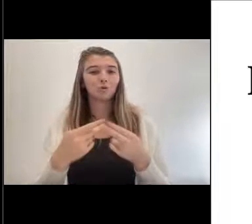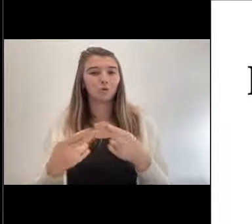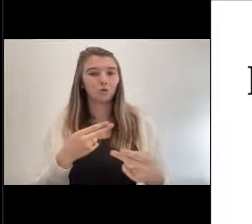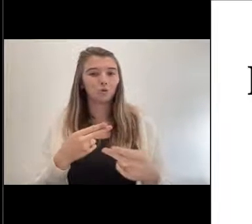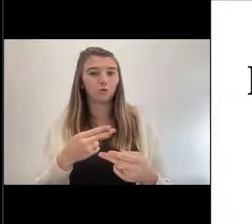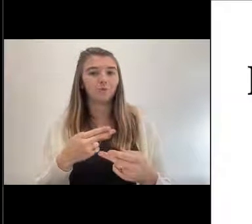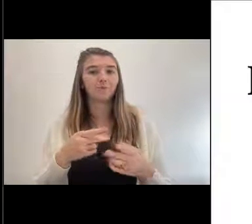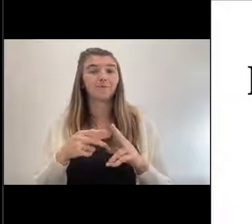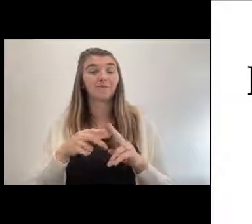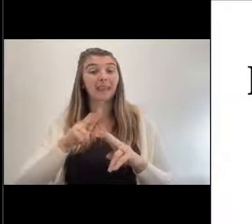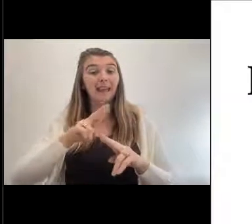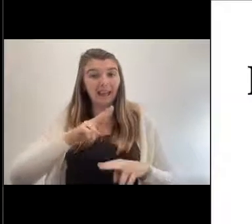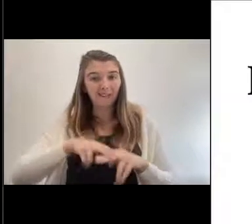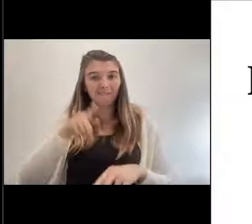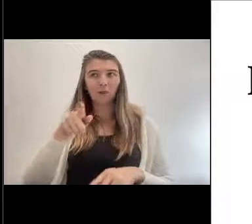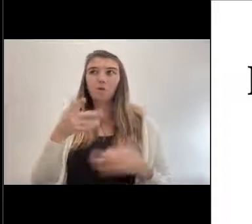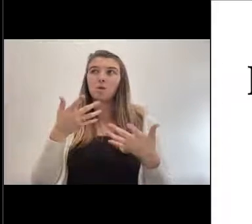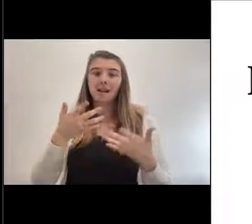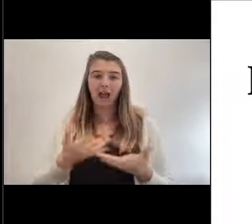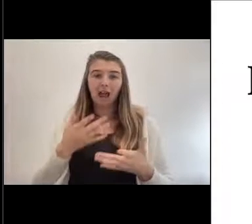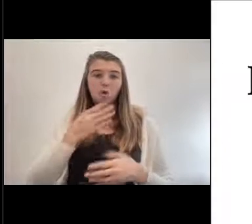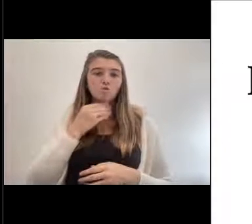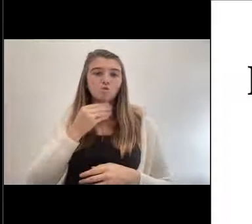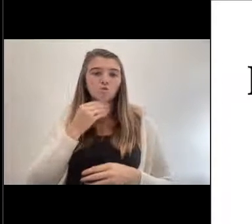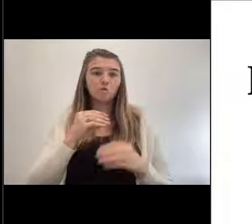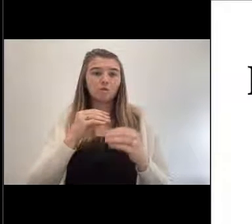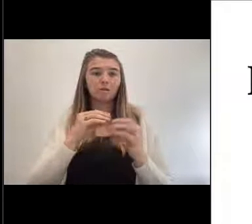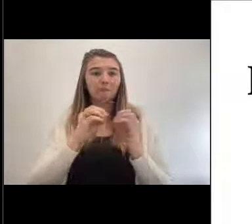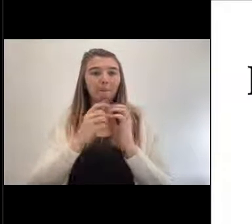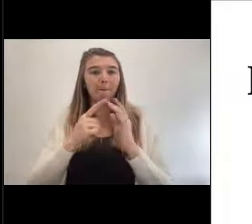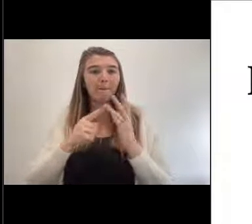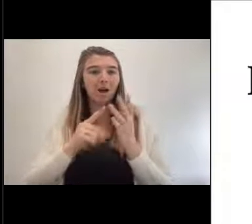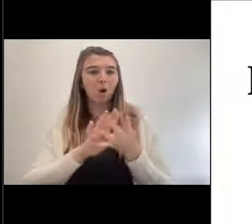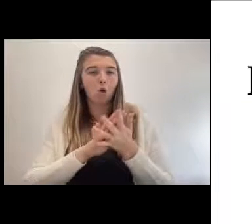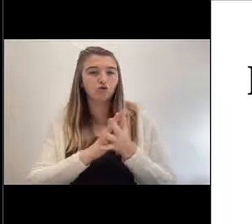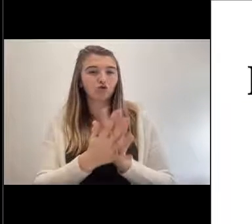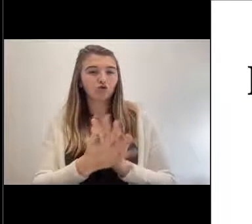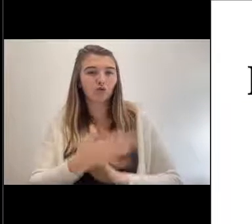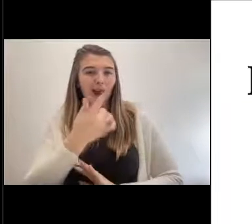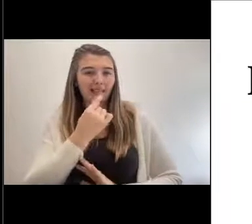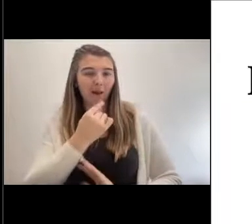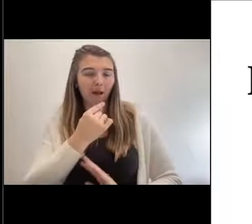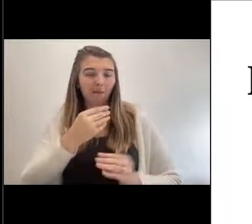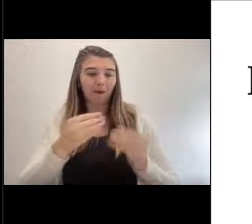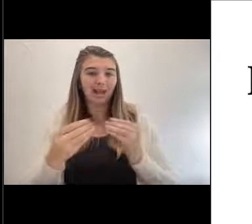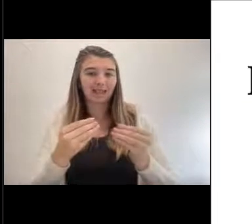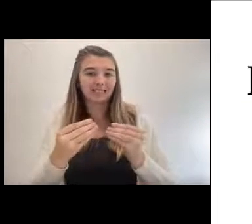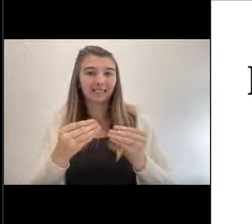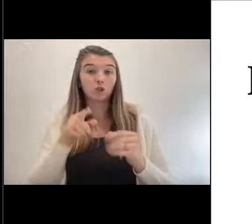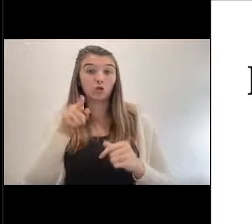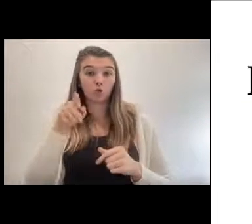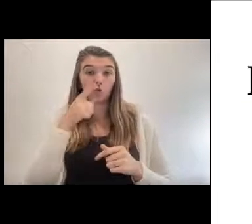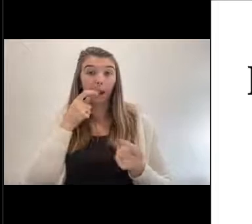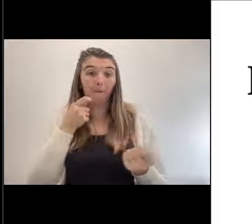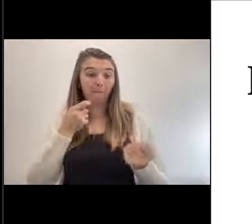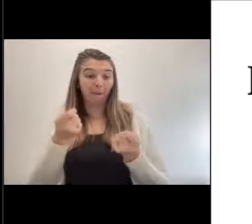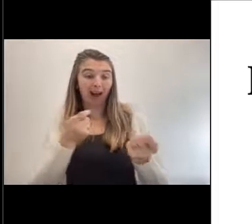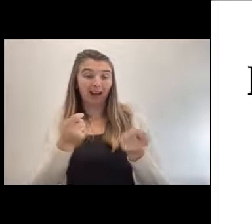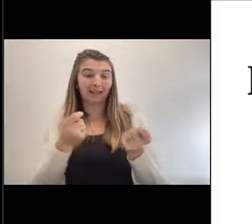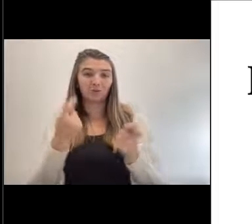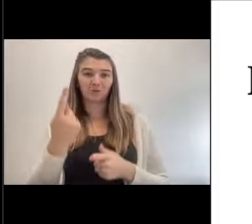if you now take these biodegradable plastics and manage them post-use, you have way more